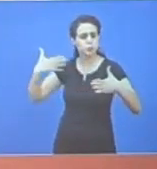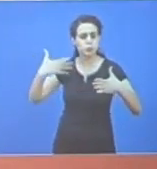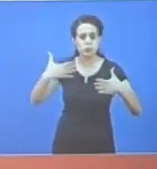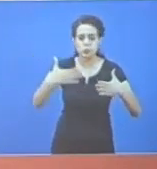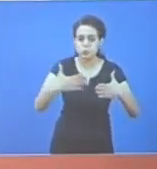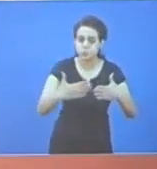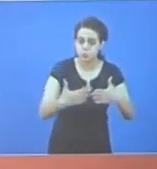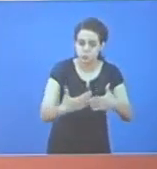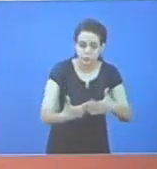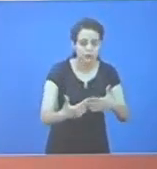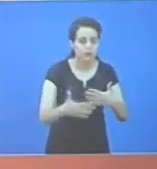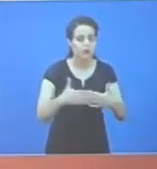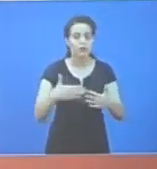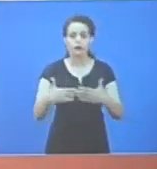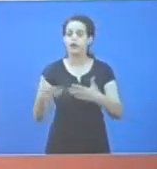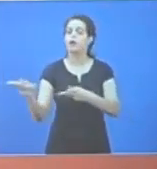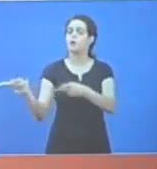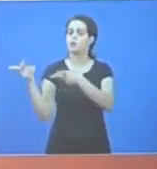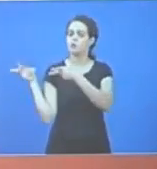But at the same time,